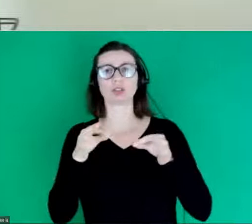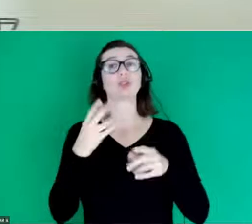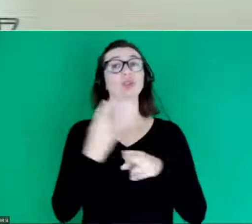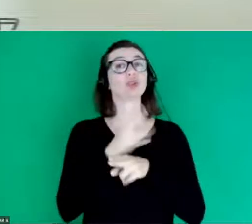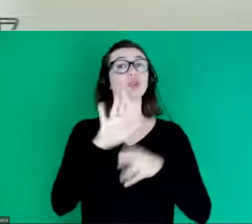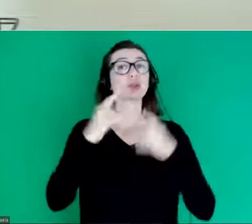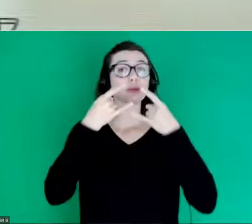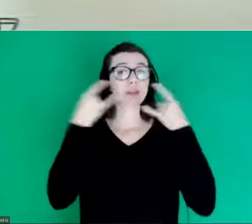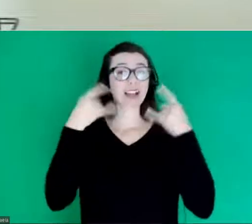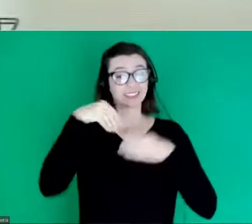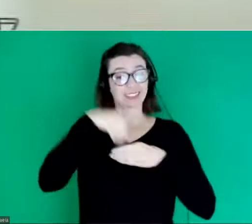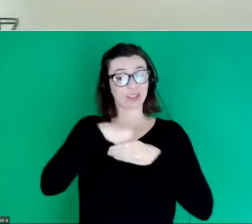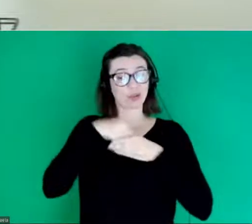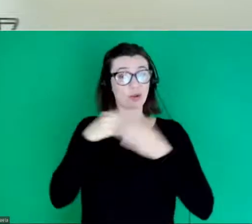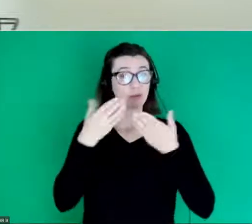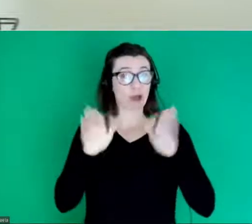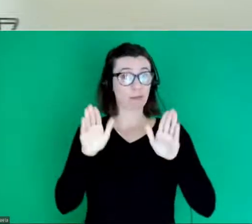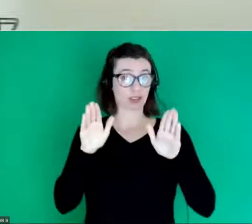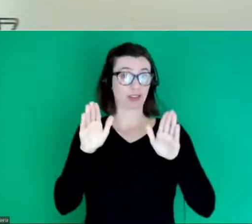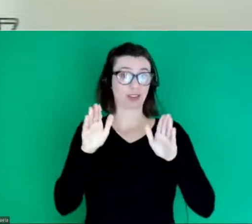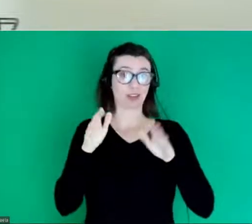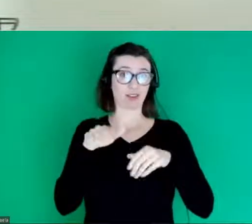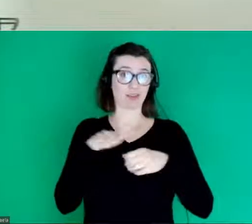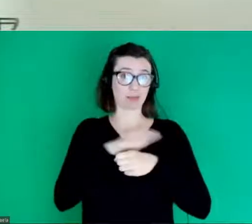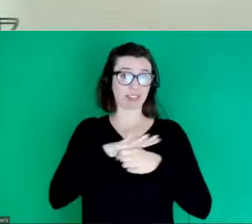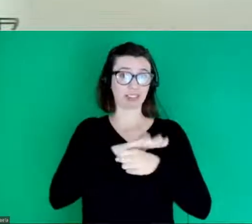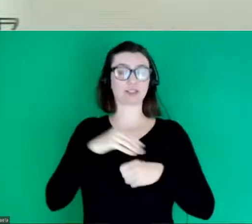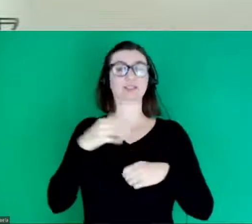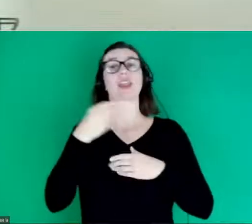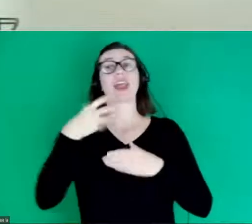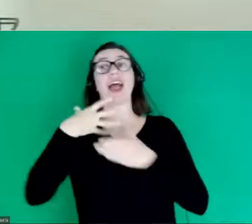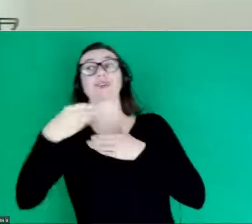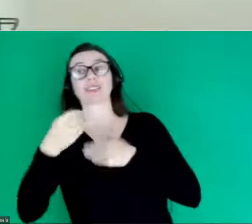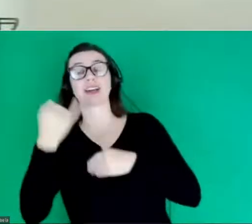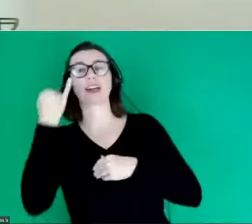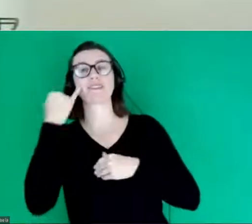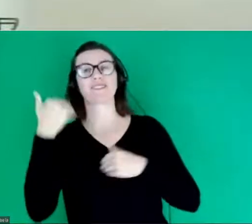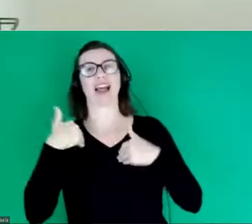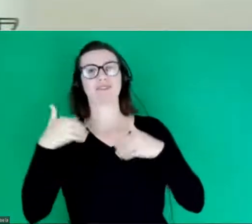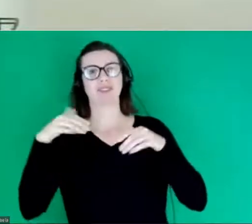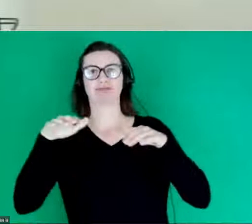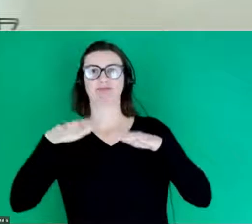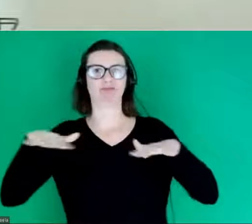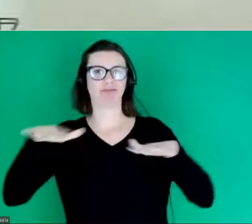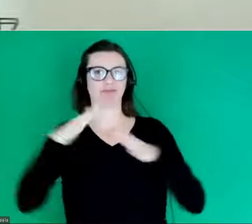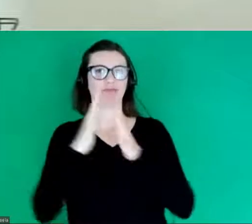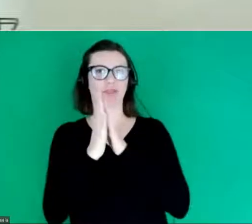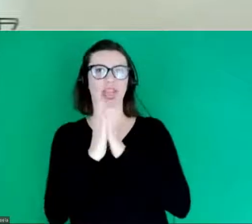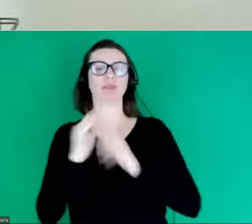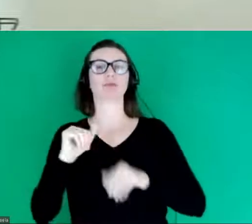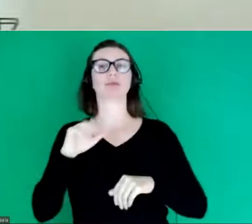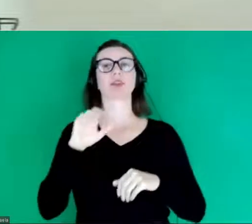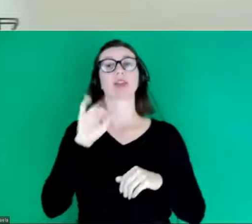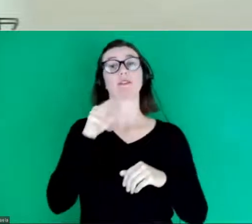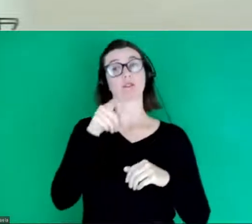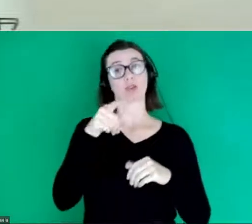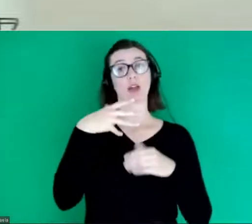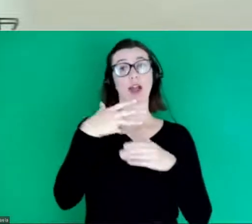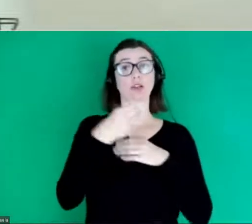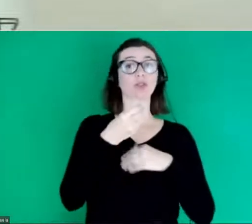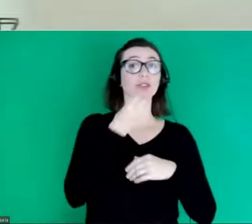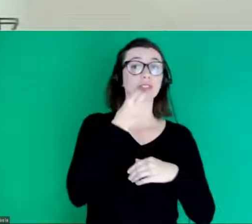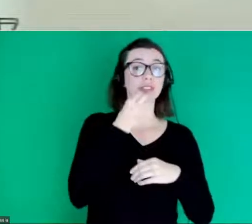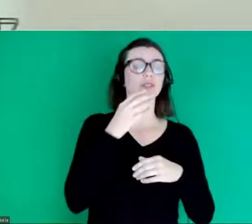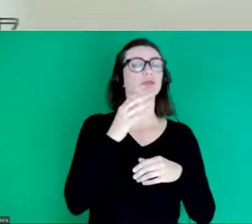indoor public spaces and outdoors in crowds. If you go out to eat, keep your mask on except when